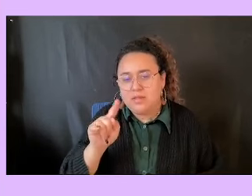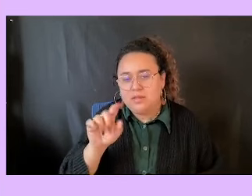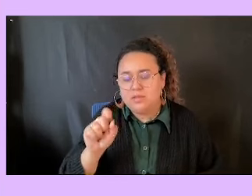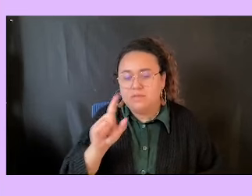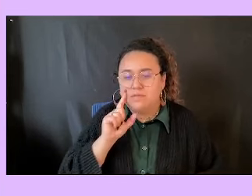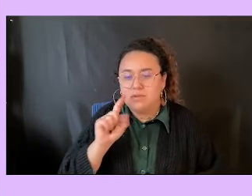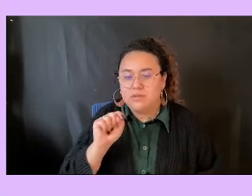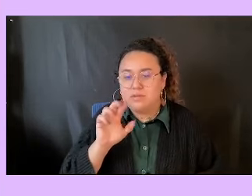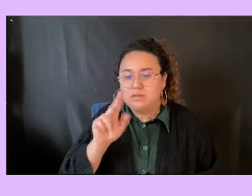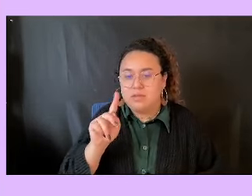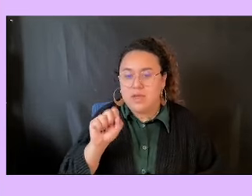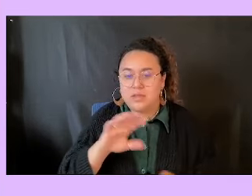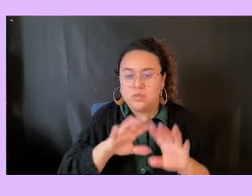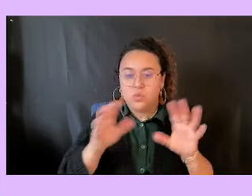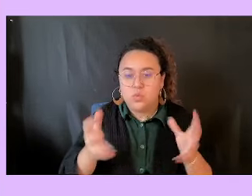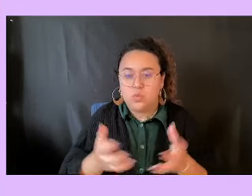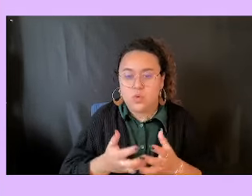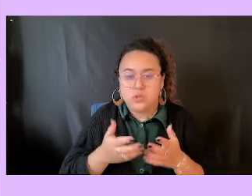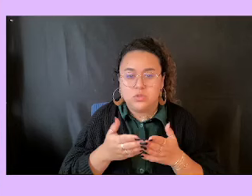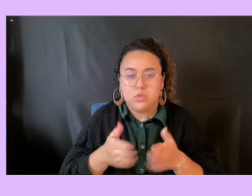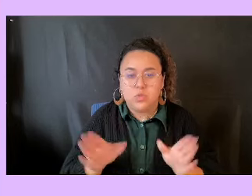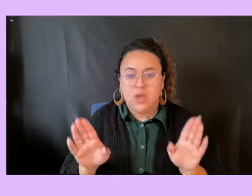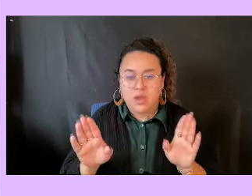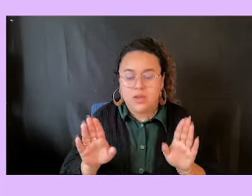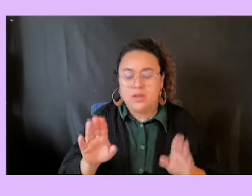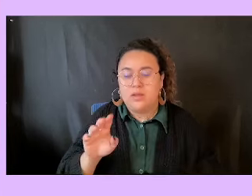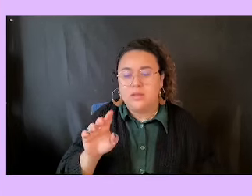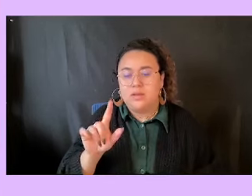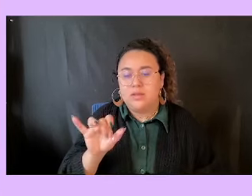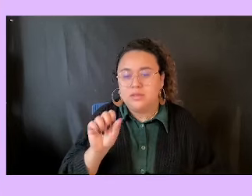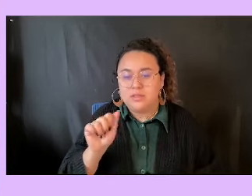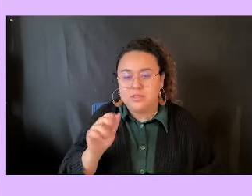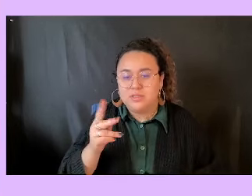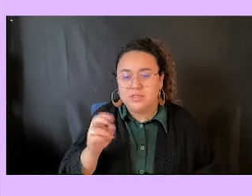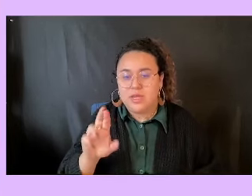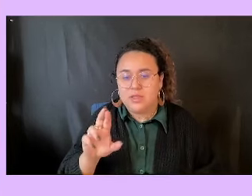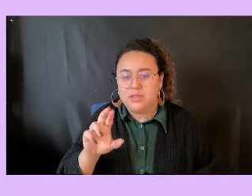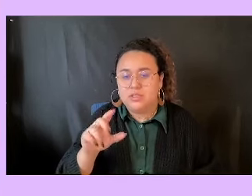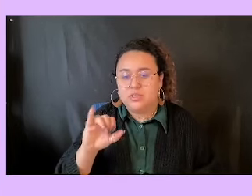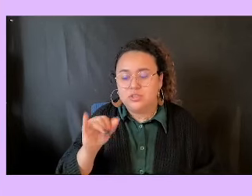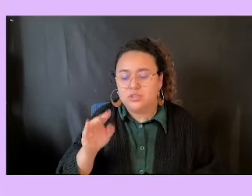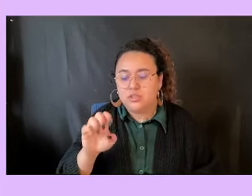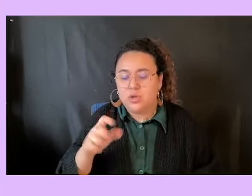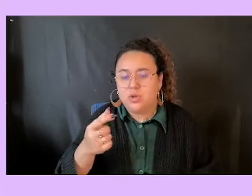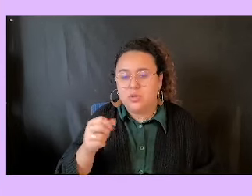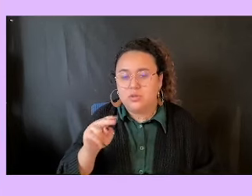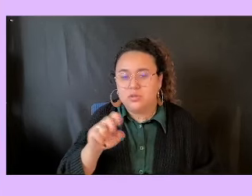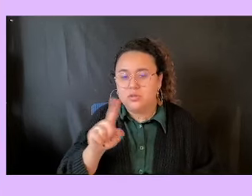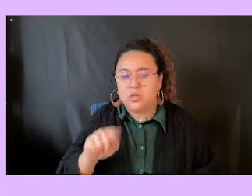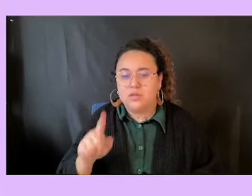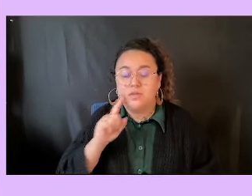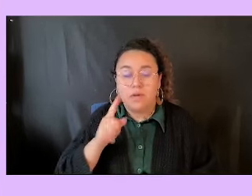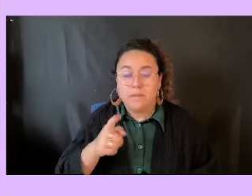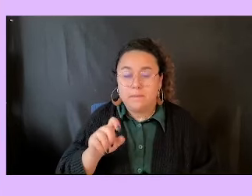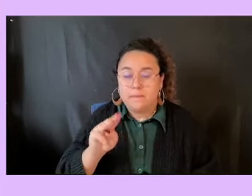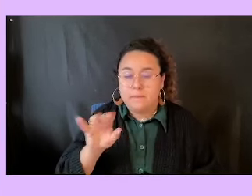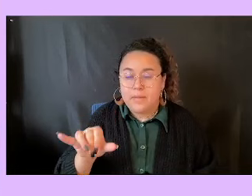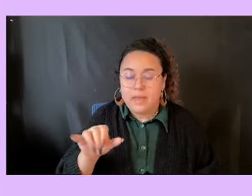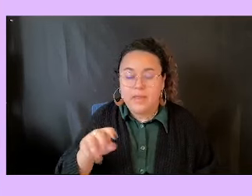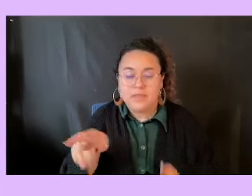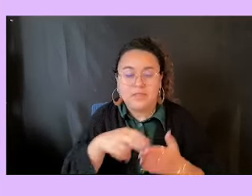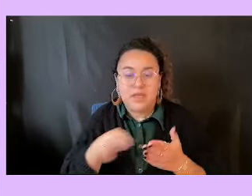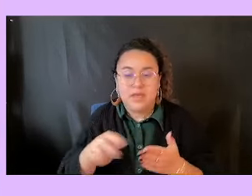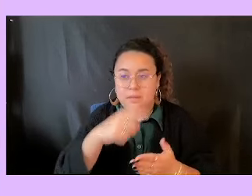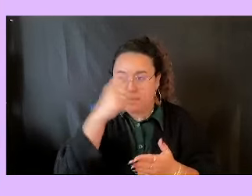thinking of Melissa Chandler and Joe Gonzalez from Joe May Dance, etc. So black and brown dance leaders